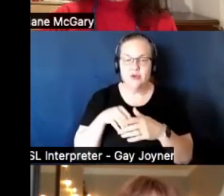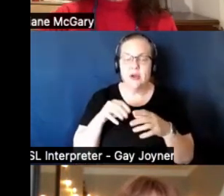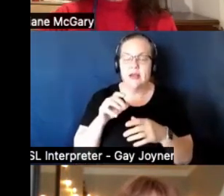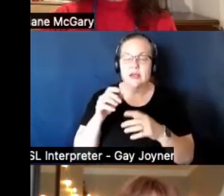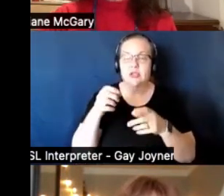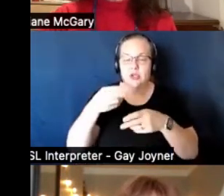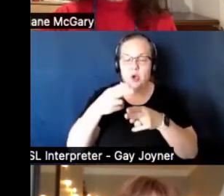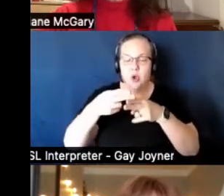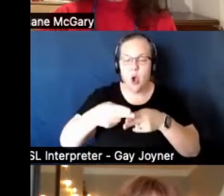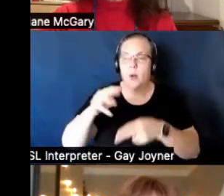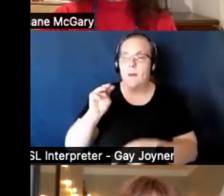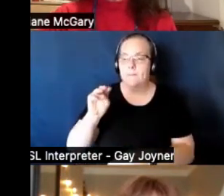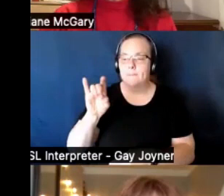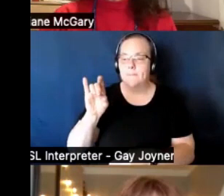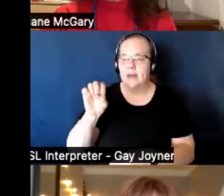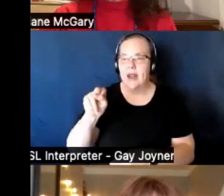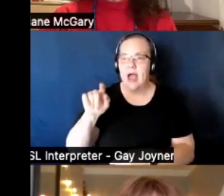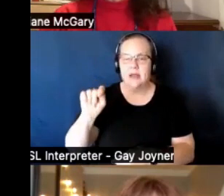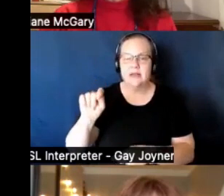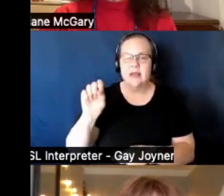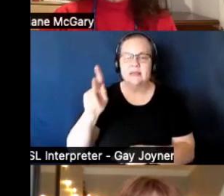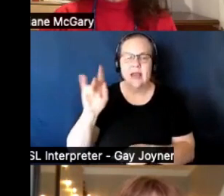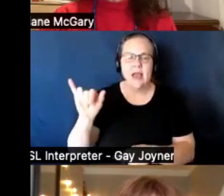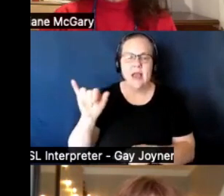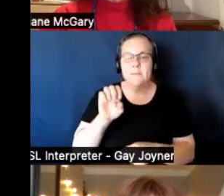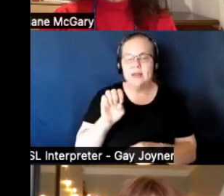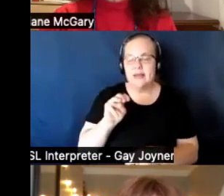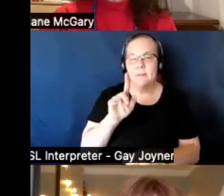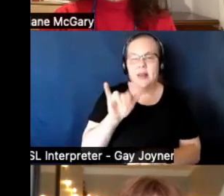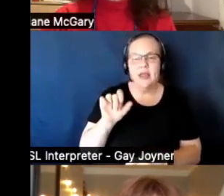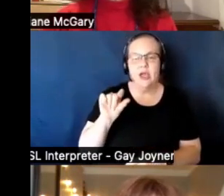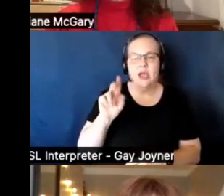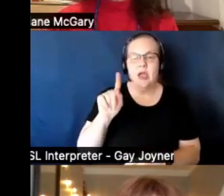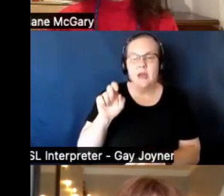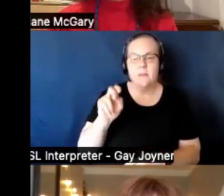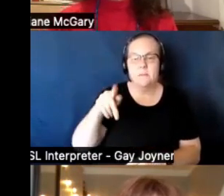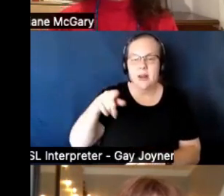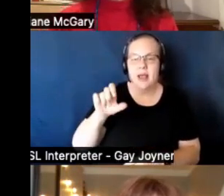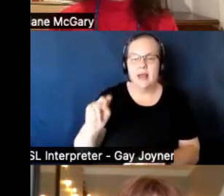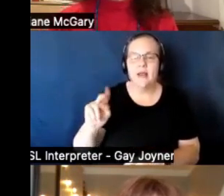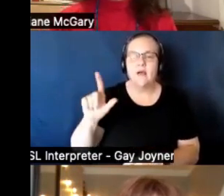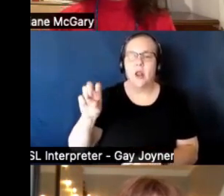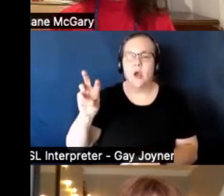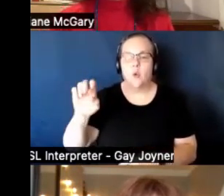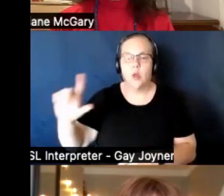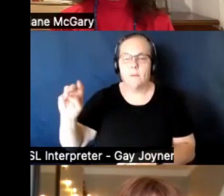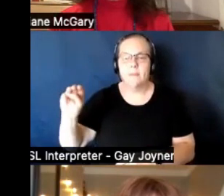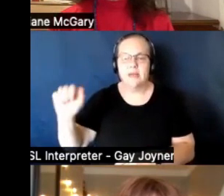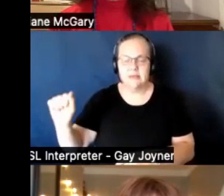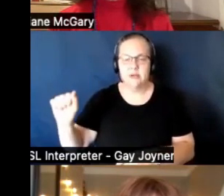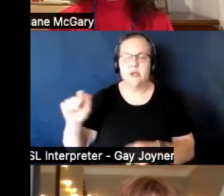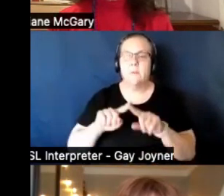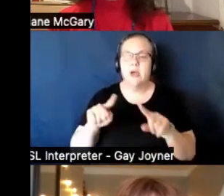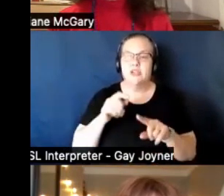Sky. It's by Emily Guttenplan of Lowell, Massachusetts. Emily is age 9 and a 4th grader